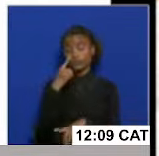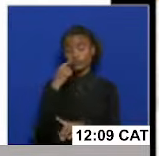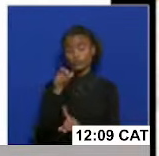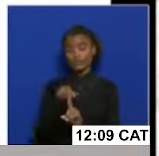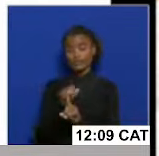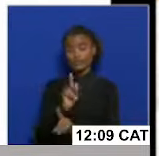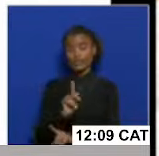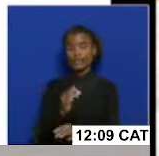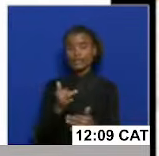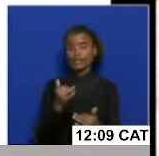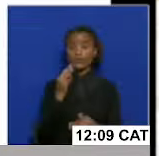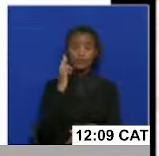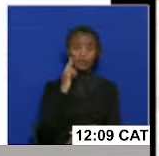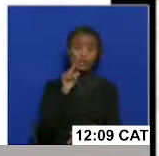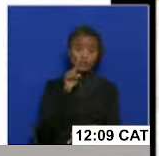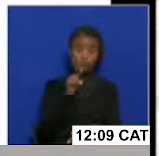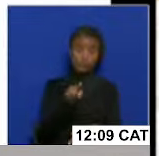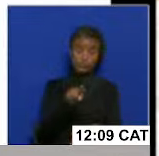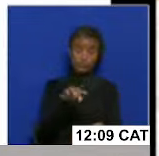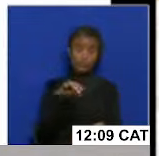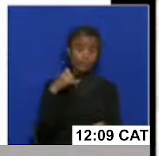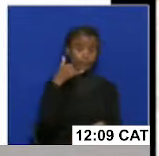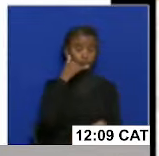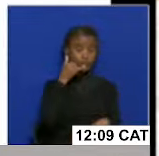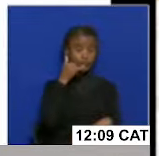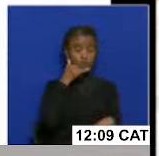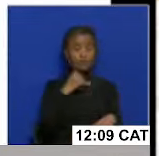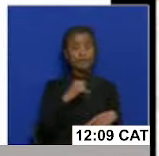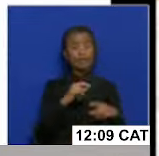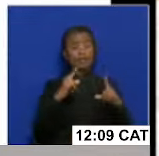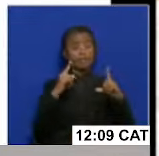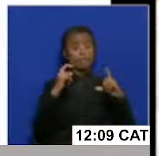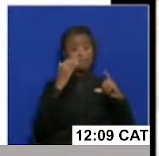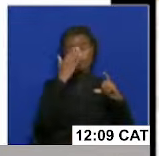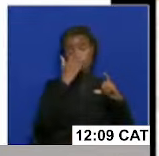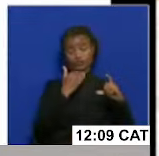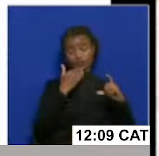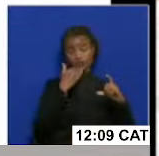correct? Yes, I did. Using your own phone?